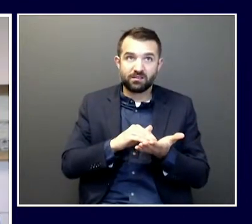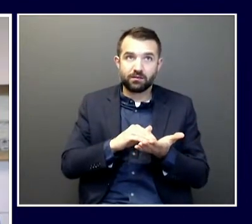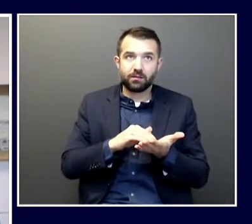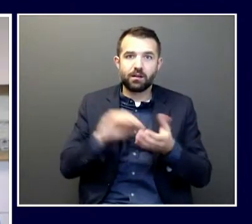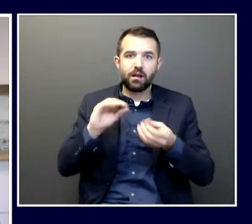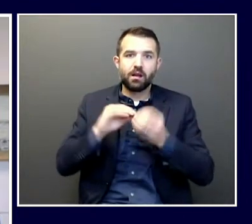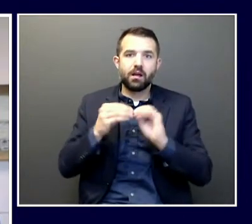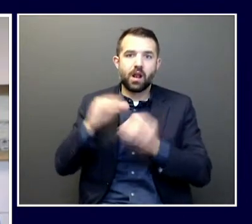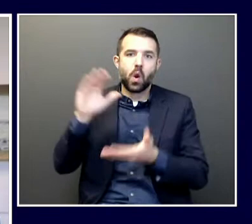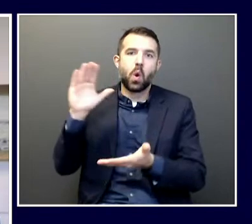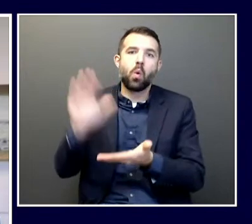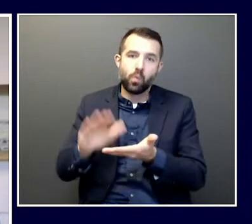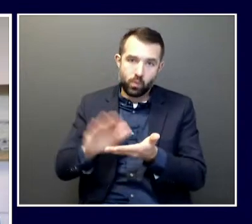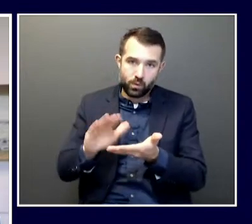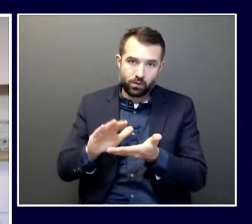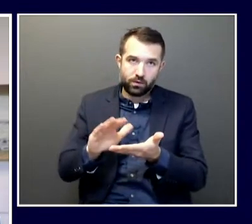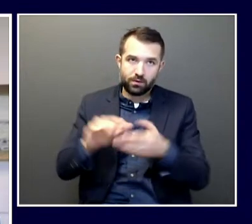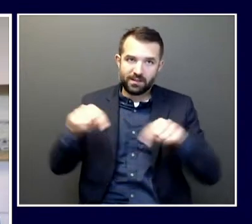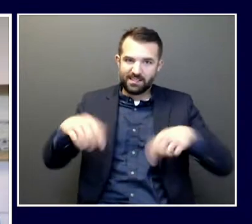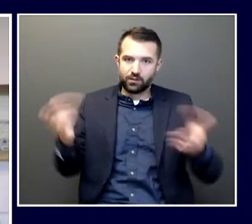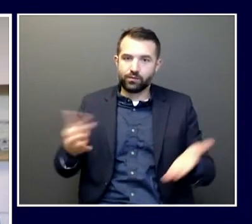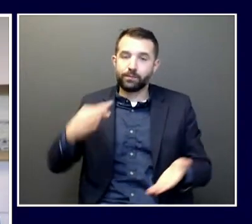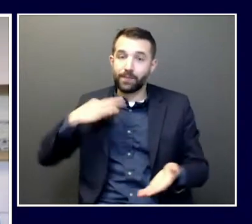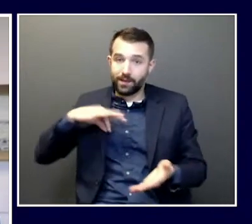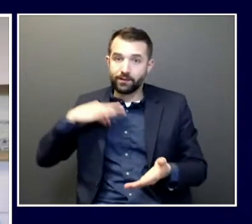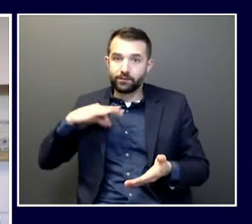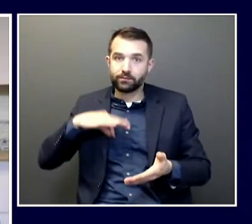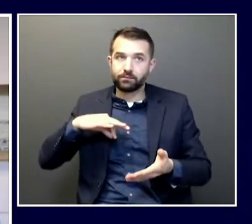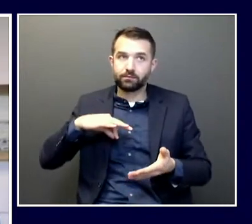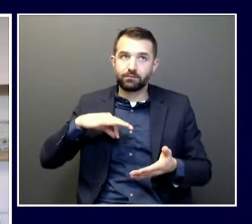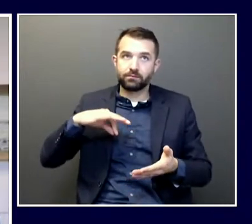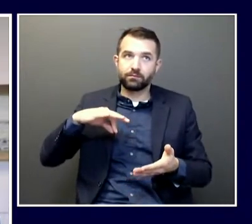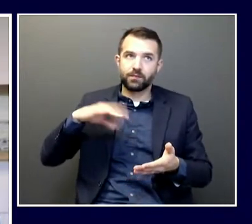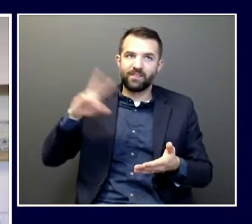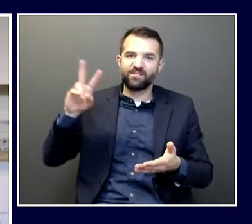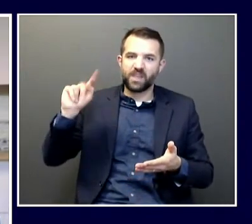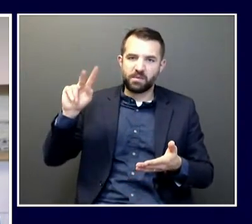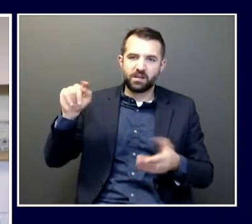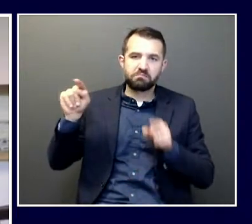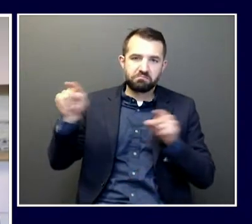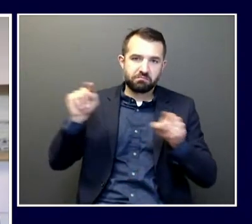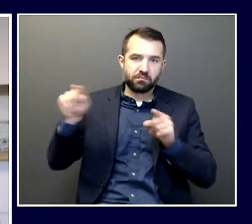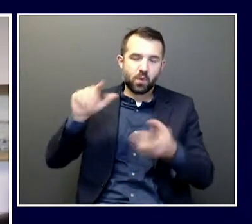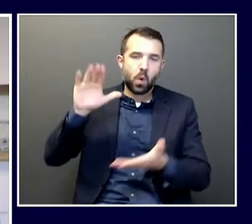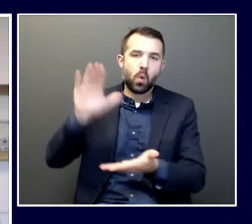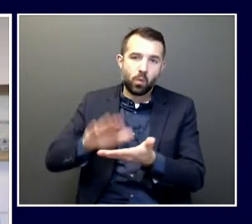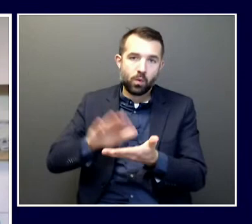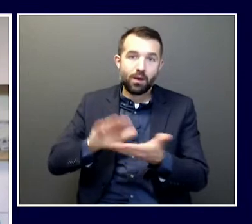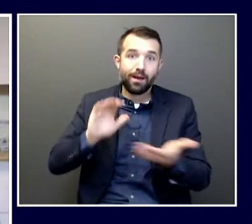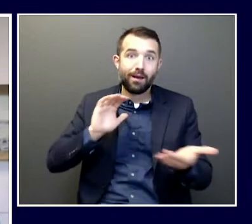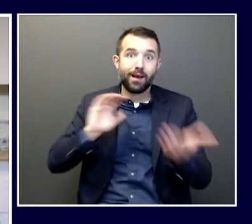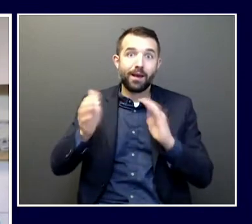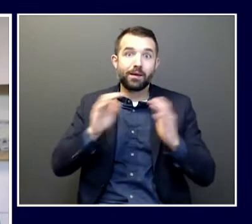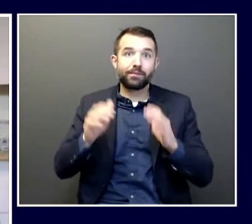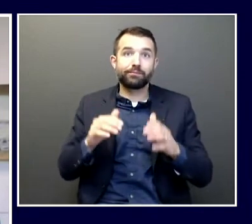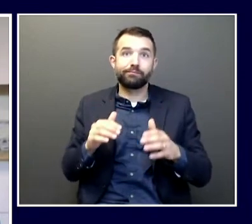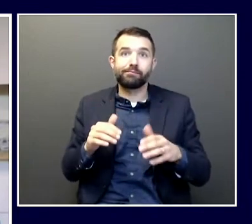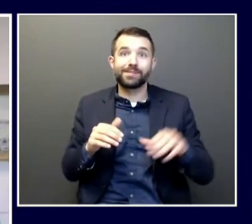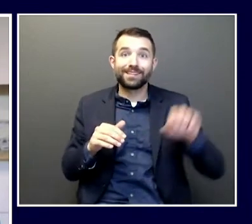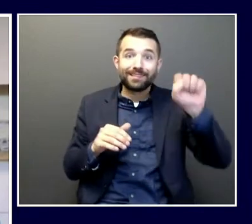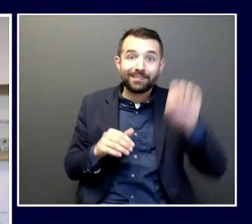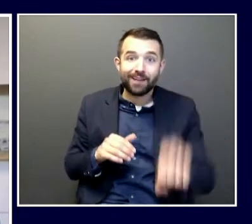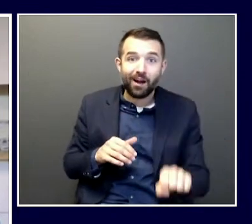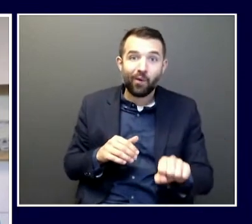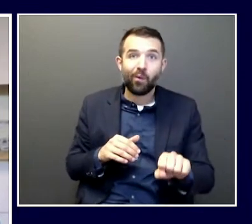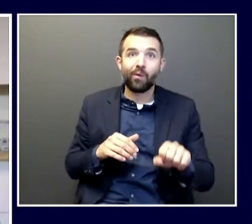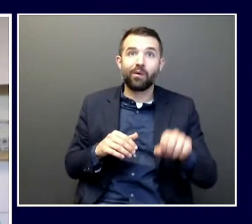of the epidemiological factors. Again, those data are on the US CDC's website. You can probably use whatever search engine you prefer and find